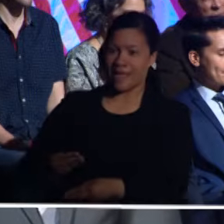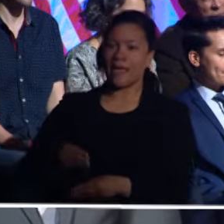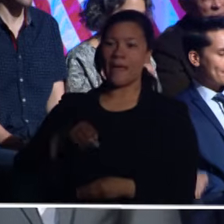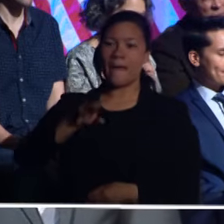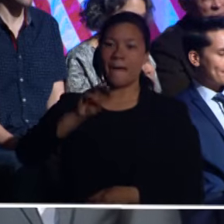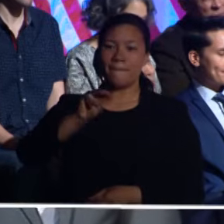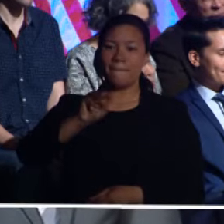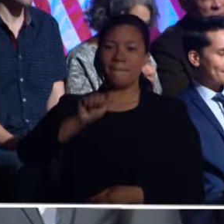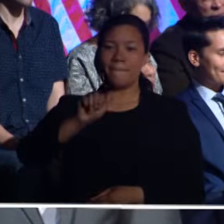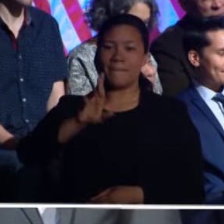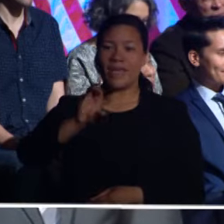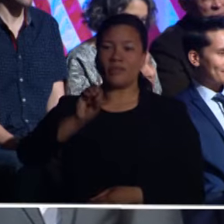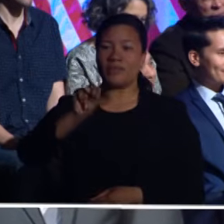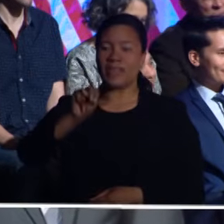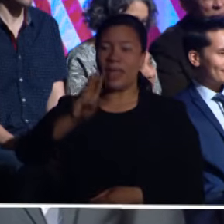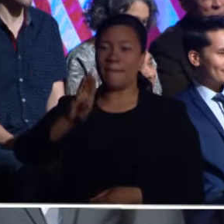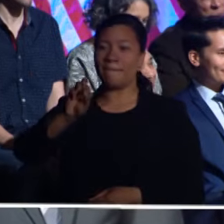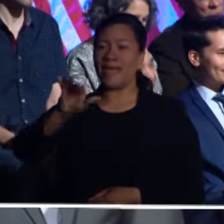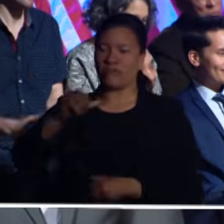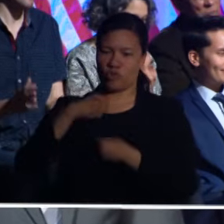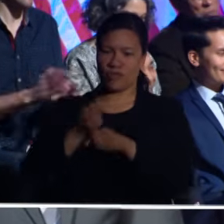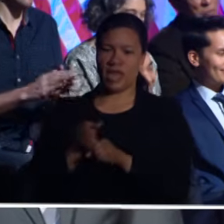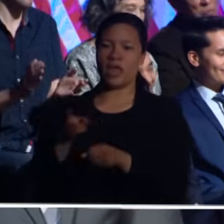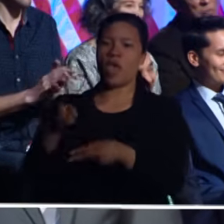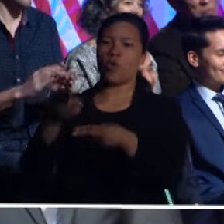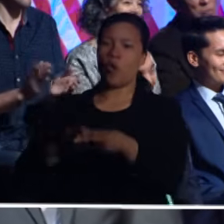Muriel Berry, created.